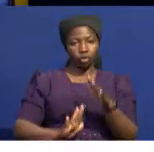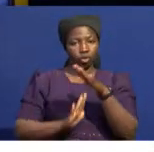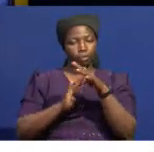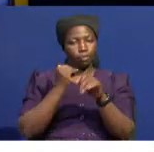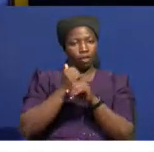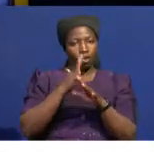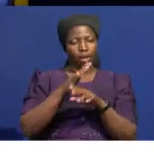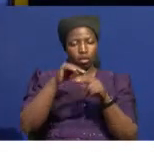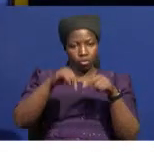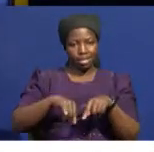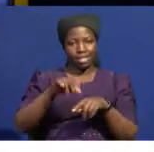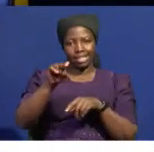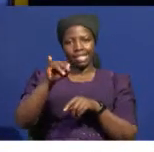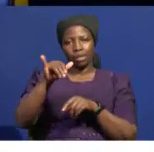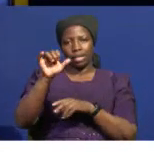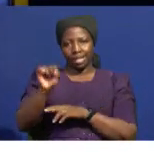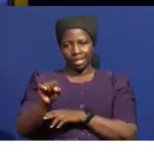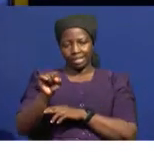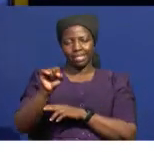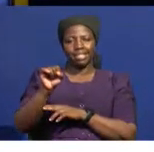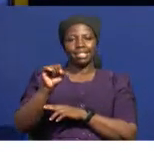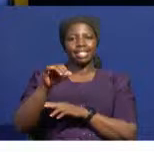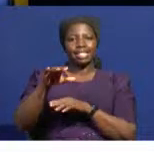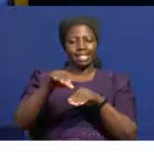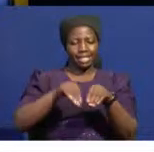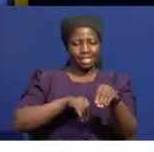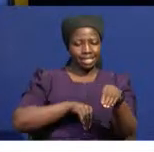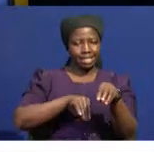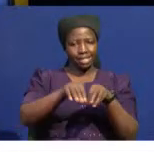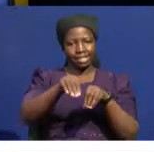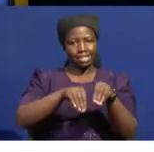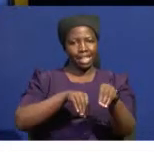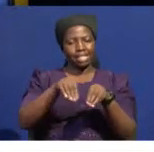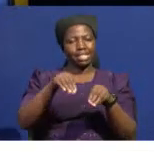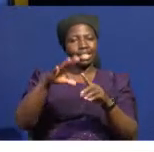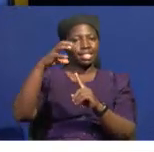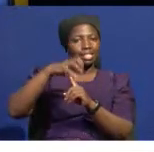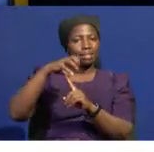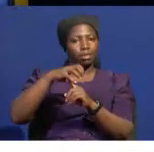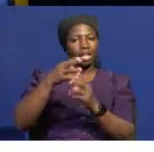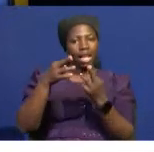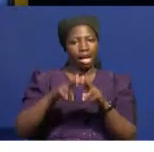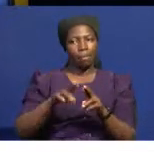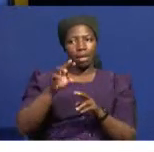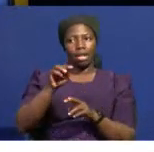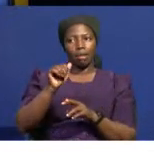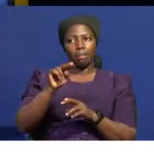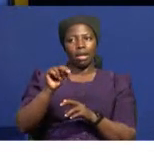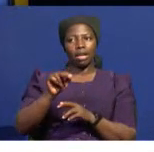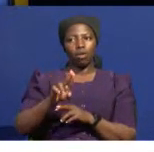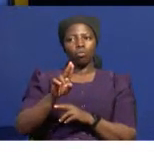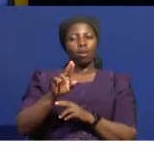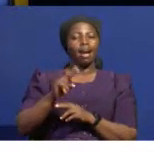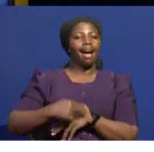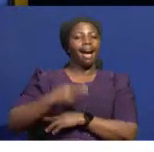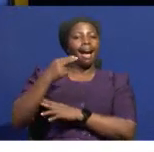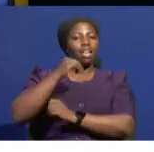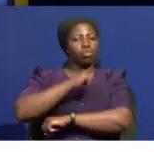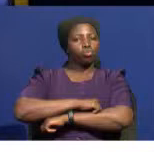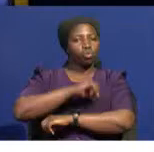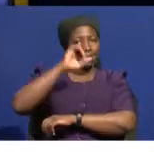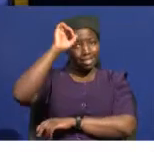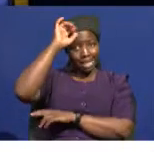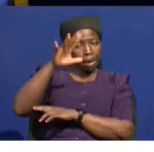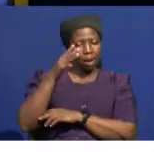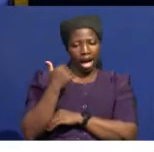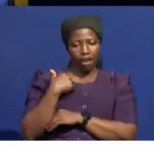National Youth and Cadets Chess Championships held at the Mangu High School in Kiambu. The championship has attracted over